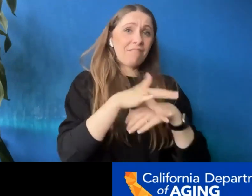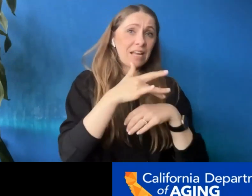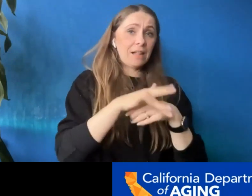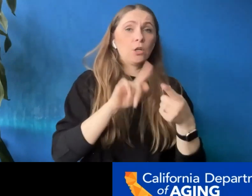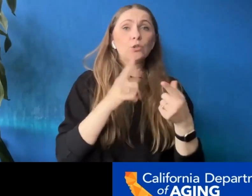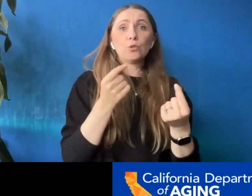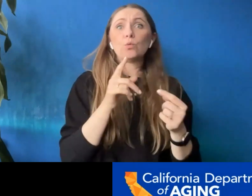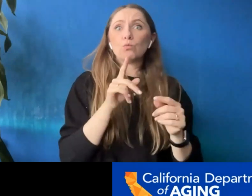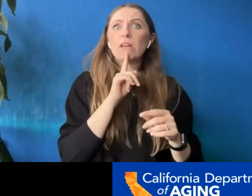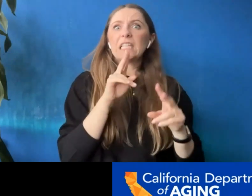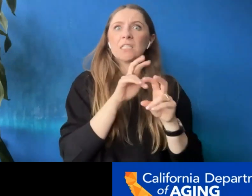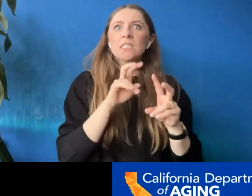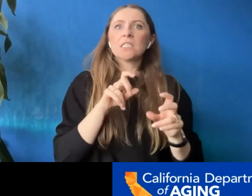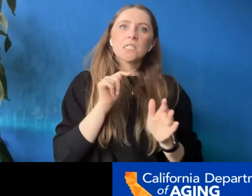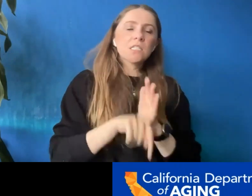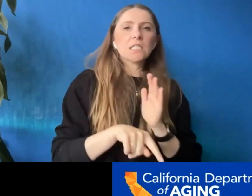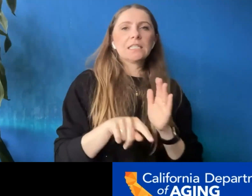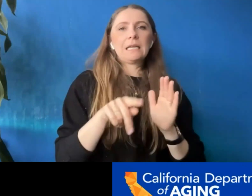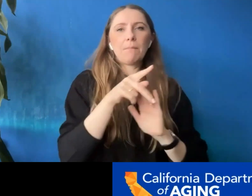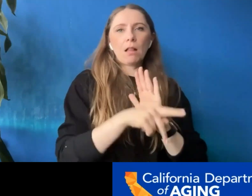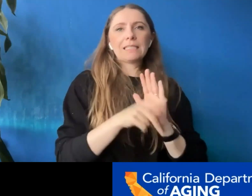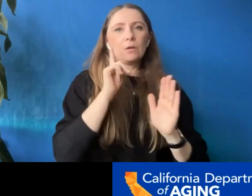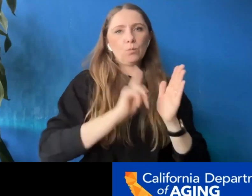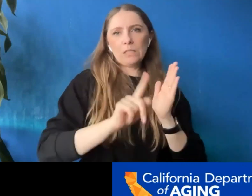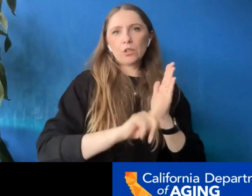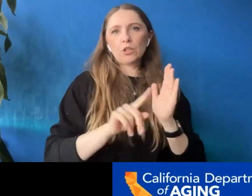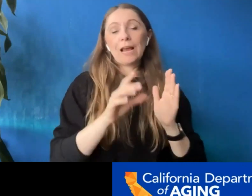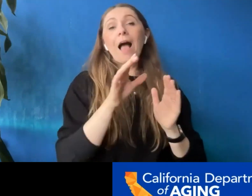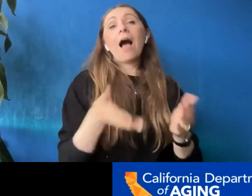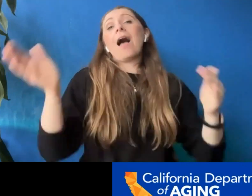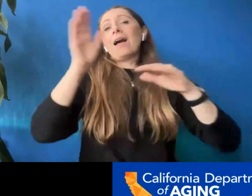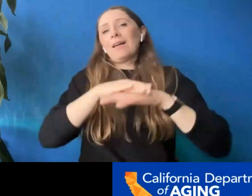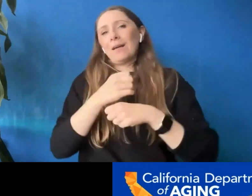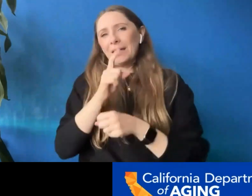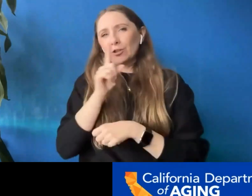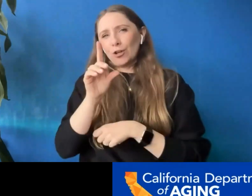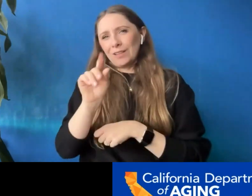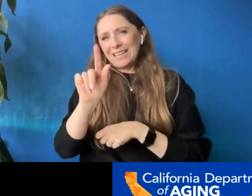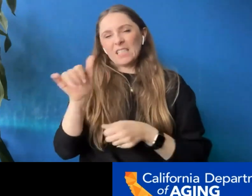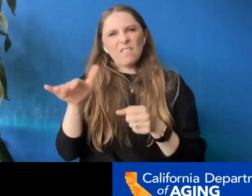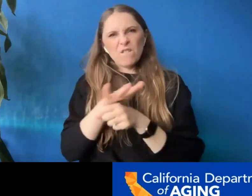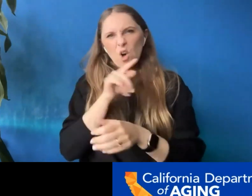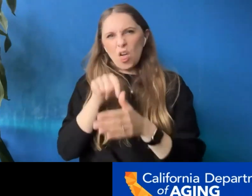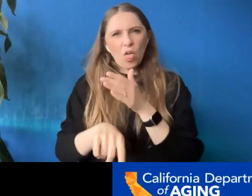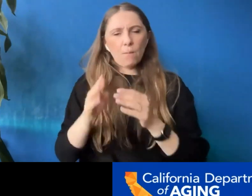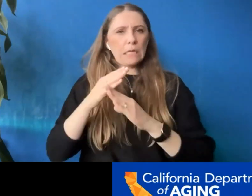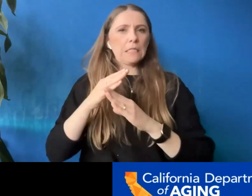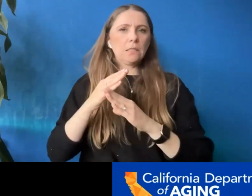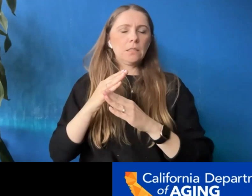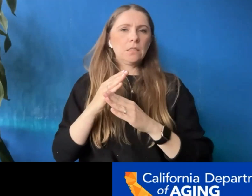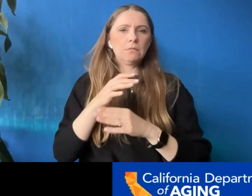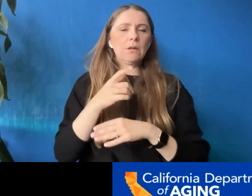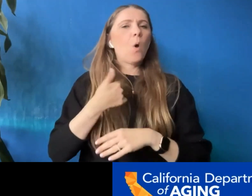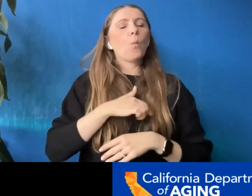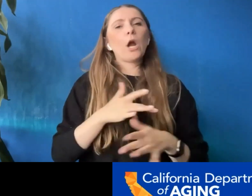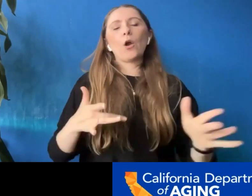rigorous policy and health research, and making sure that the data is incredibly protected. So we are very